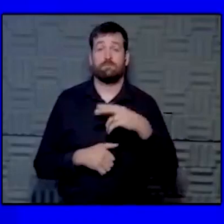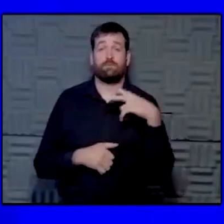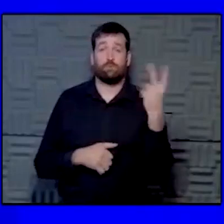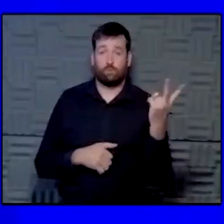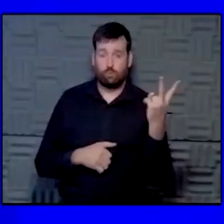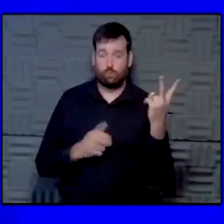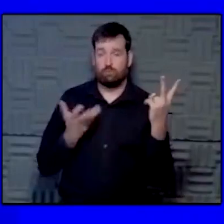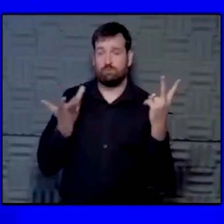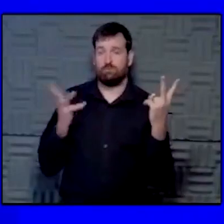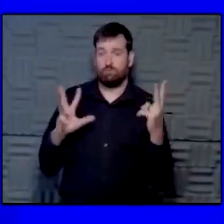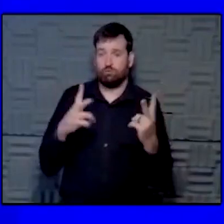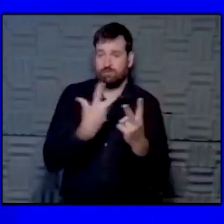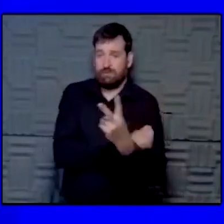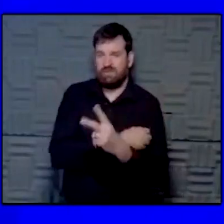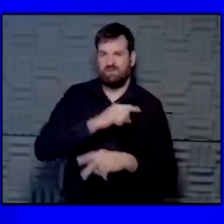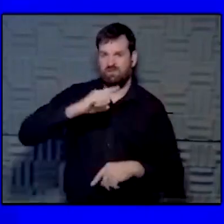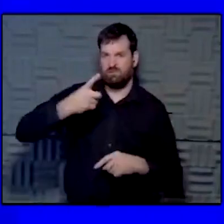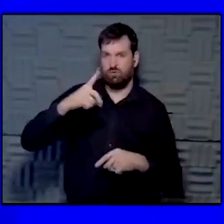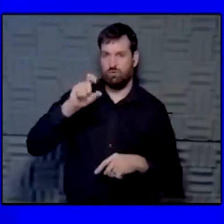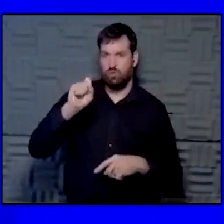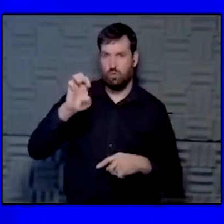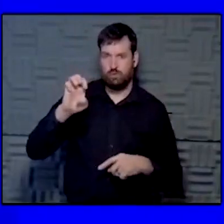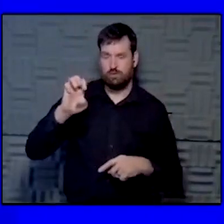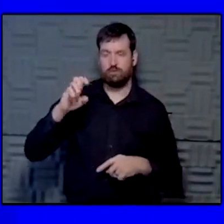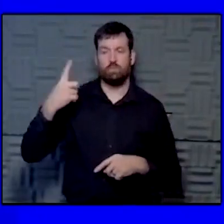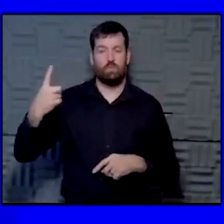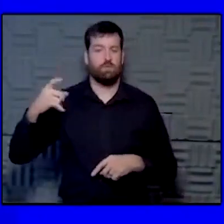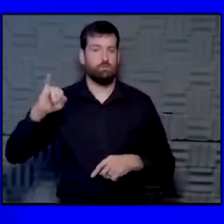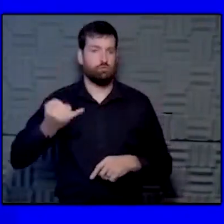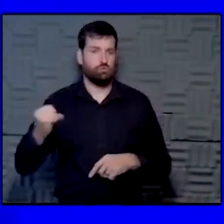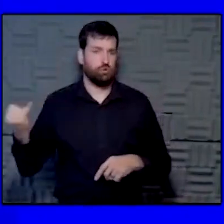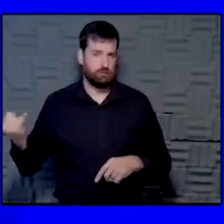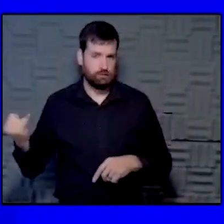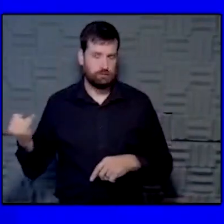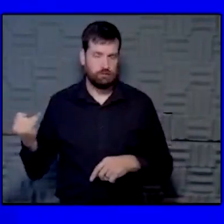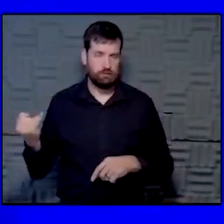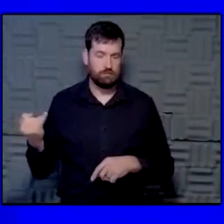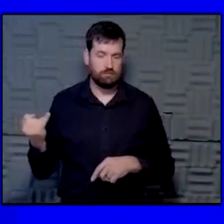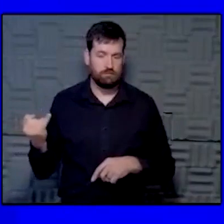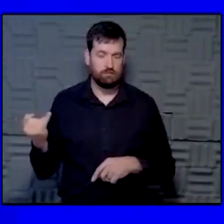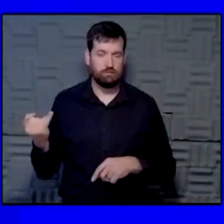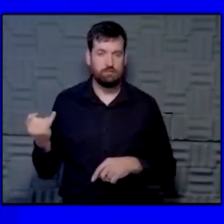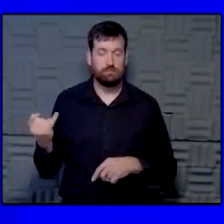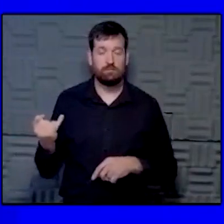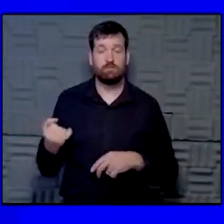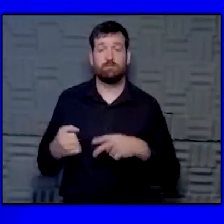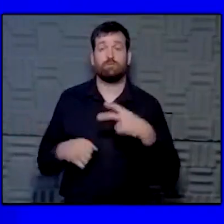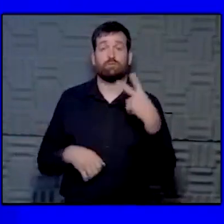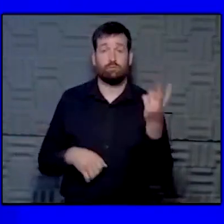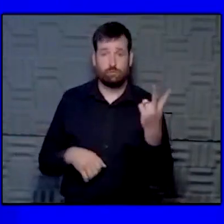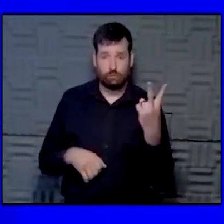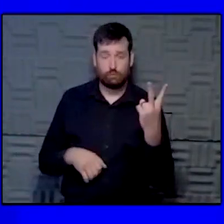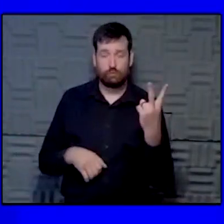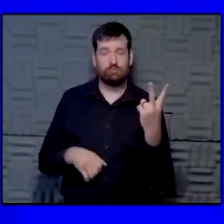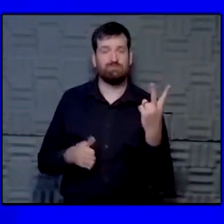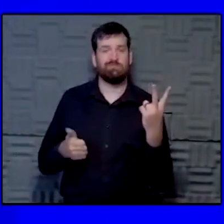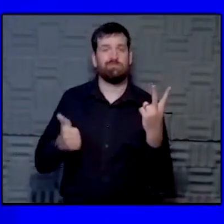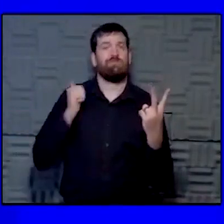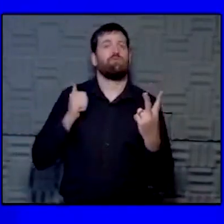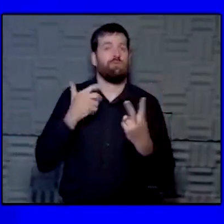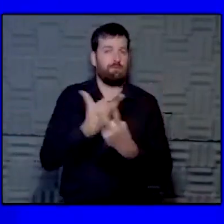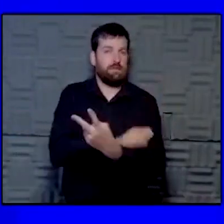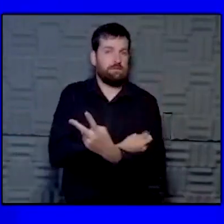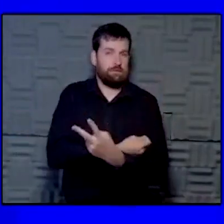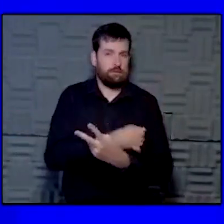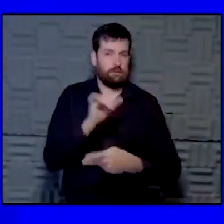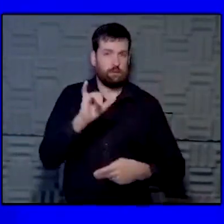had the vaccine, first dose only. 1 had the Johnson & Johnson vaccine, and 2 actually refused the vaccine as well.